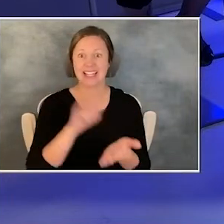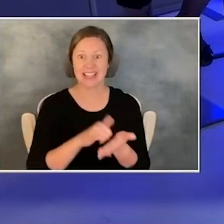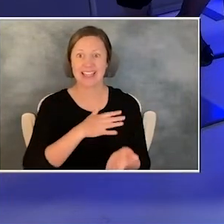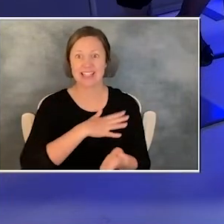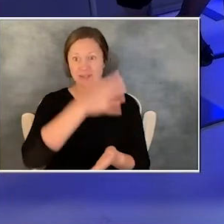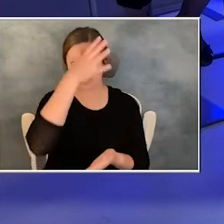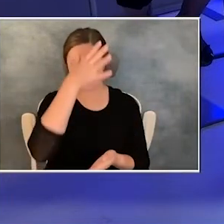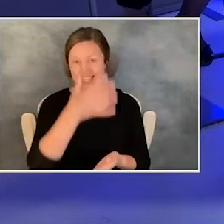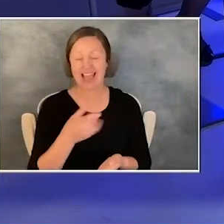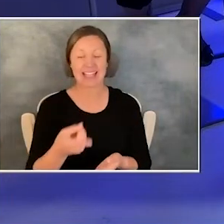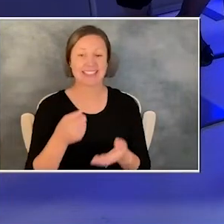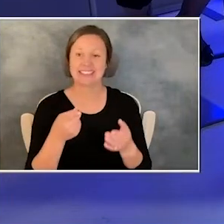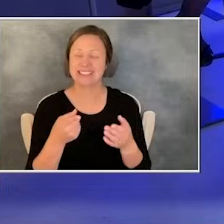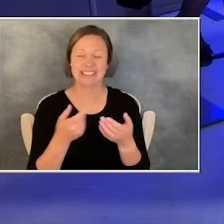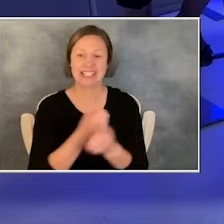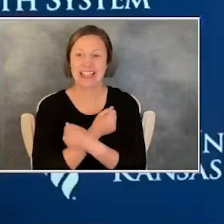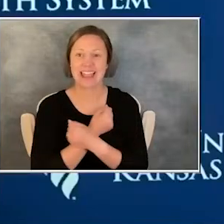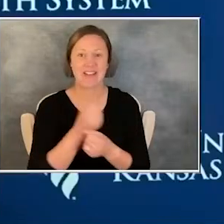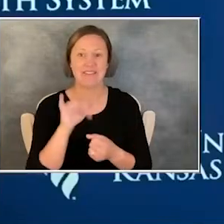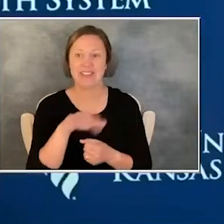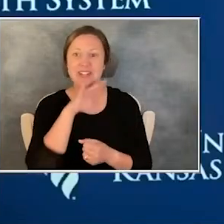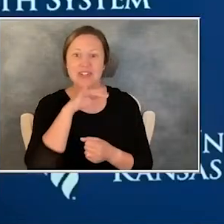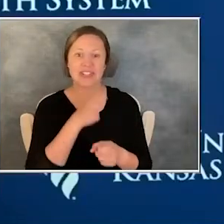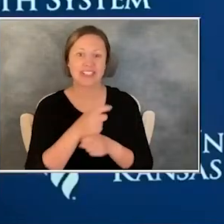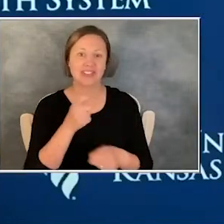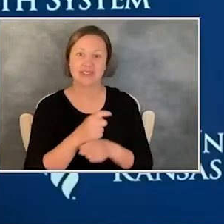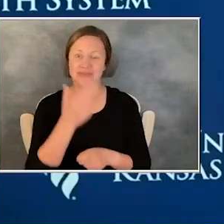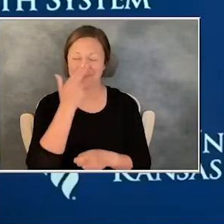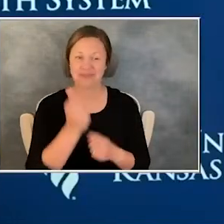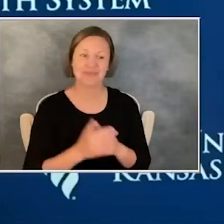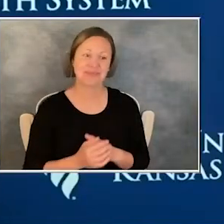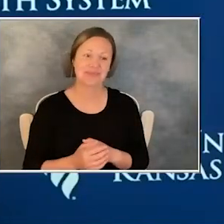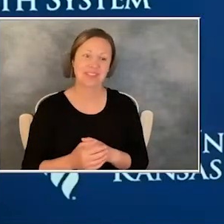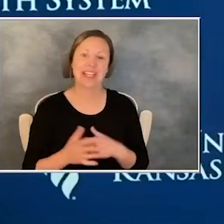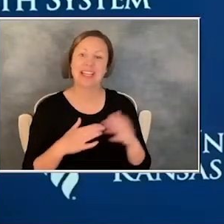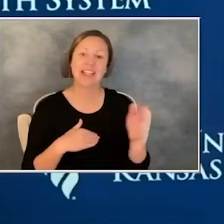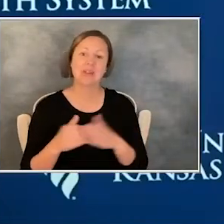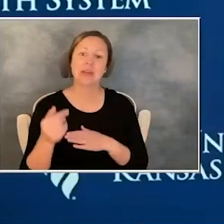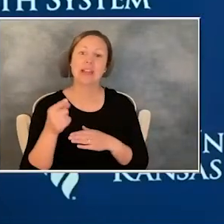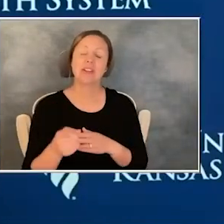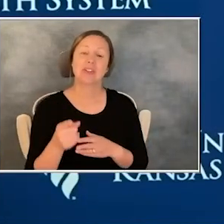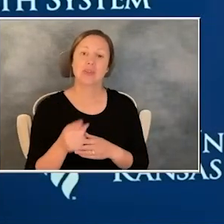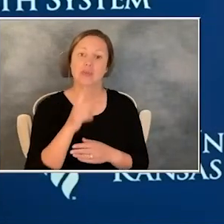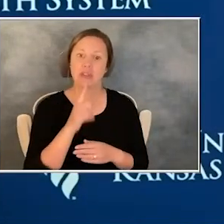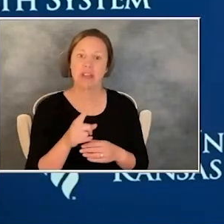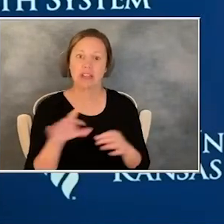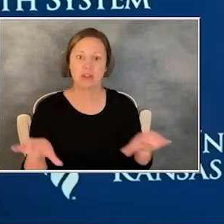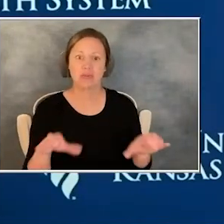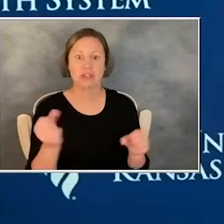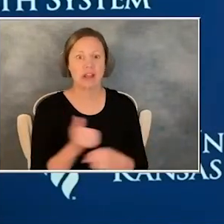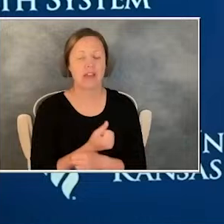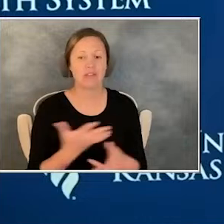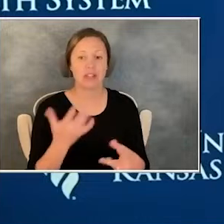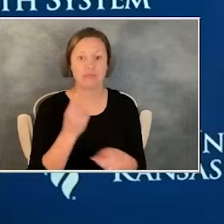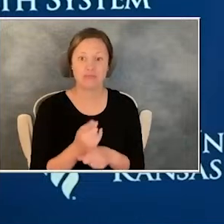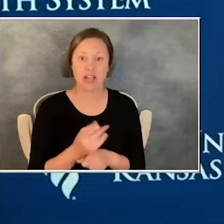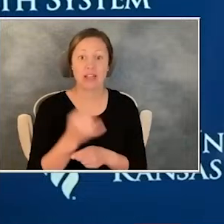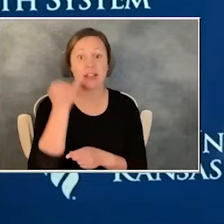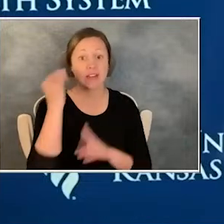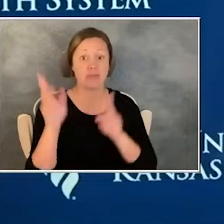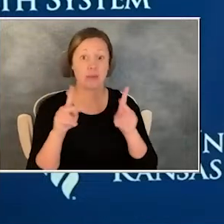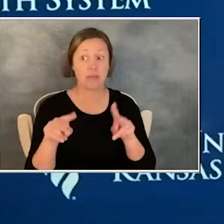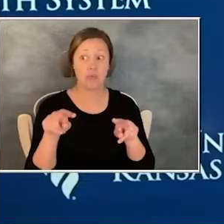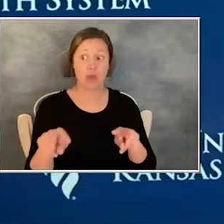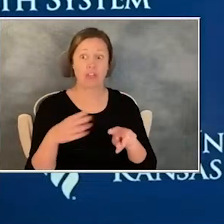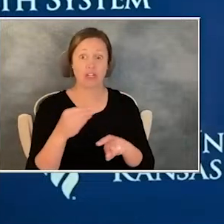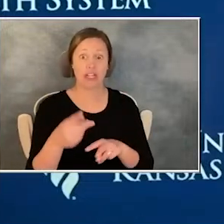well. So, but to keep pushing, you did everything right there, and that's what, honestly, if people are watching this and you're not affected by